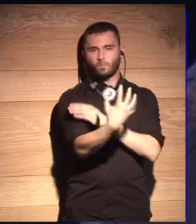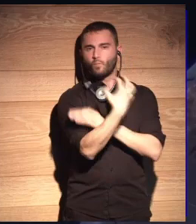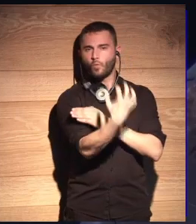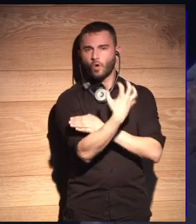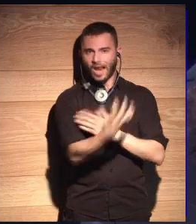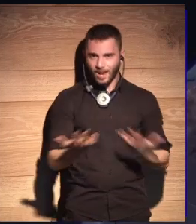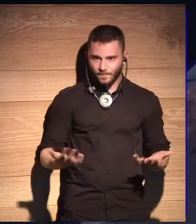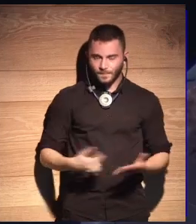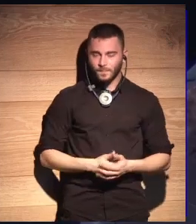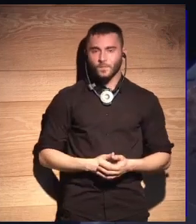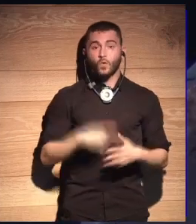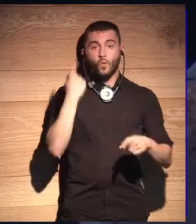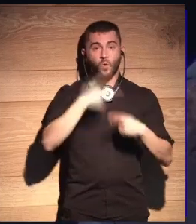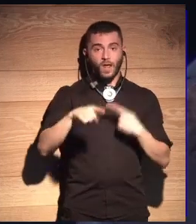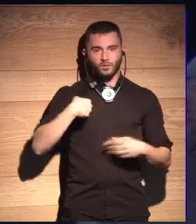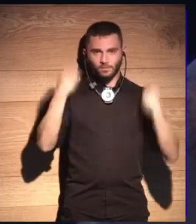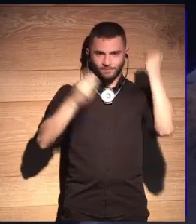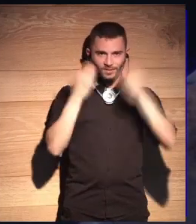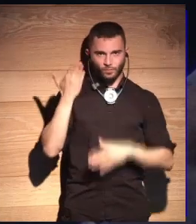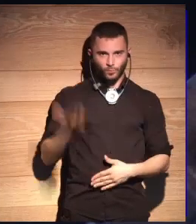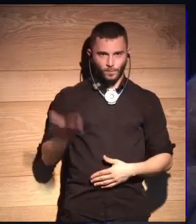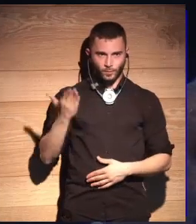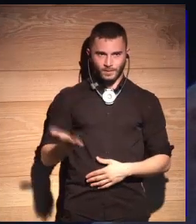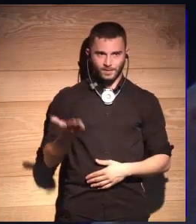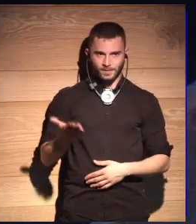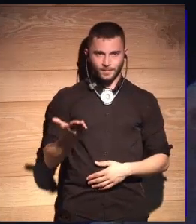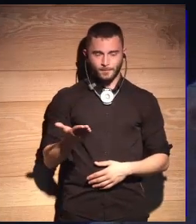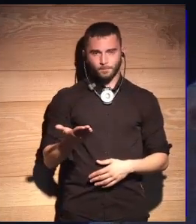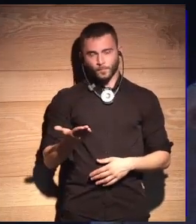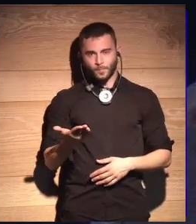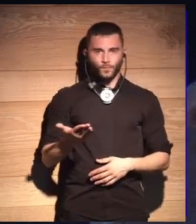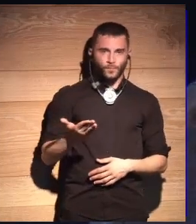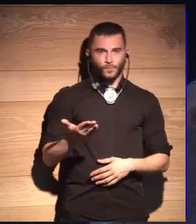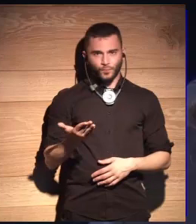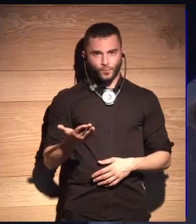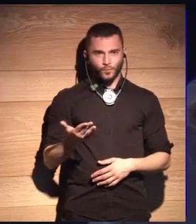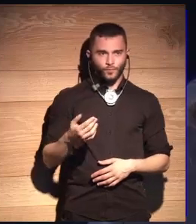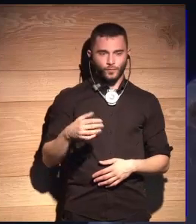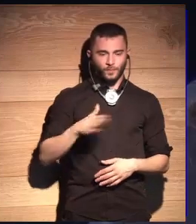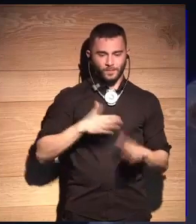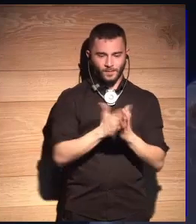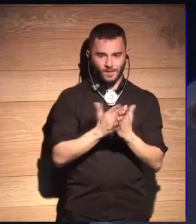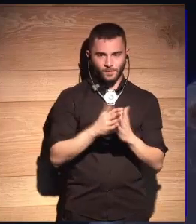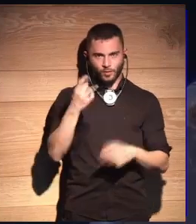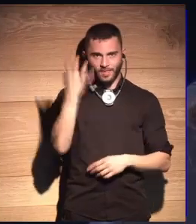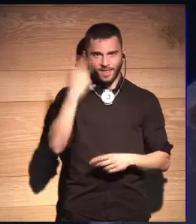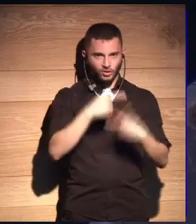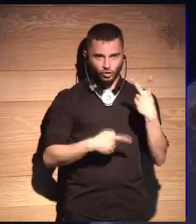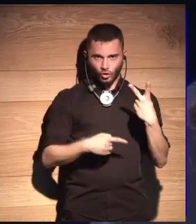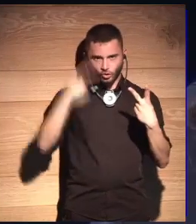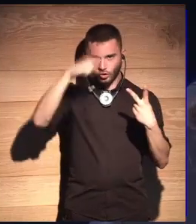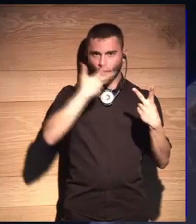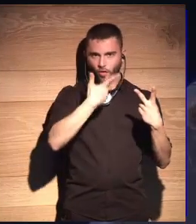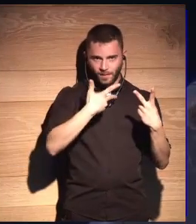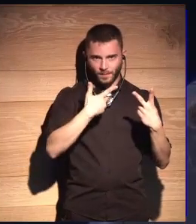in some ways, there's a kind of opposition in my book between two different ideas of knowledge. One is